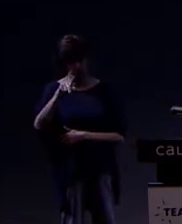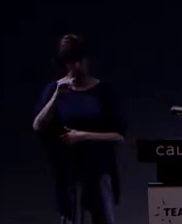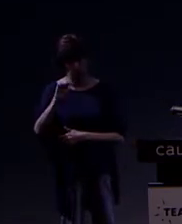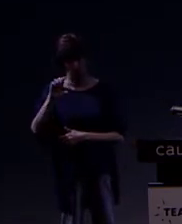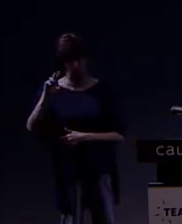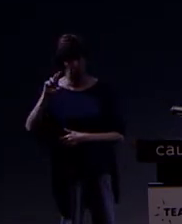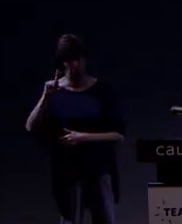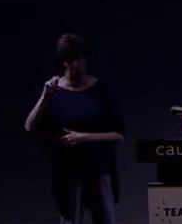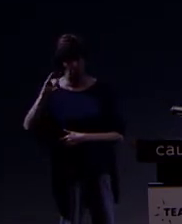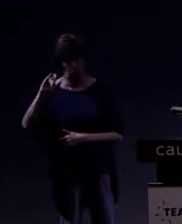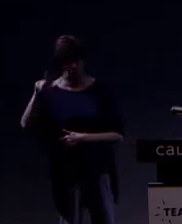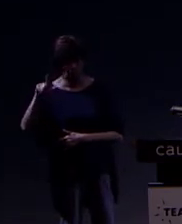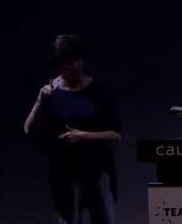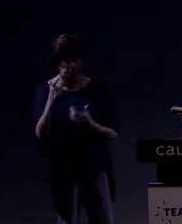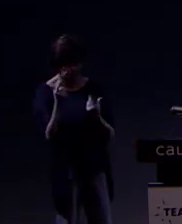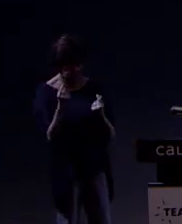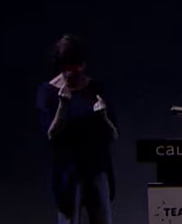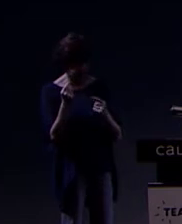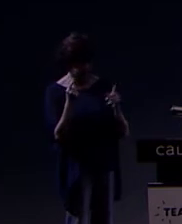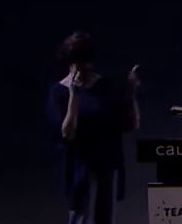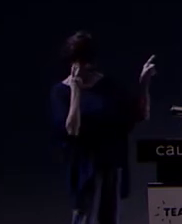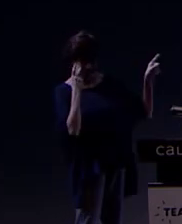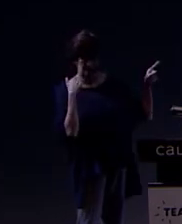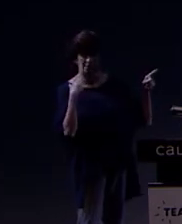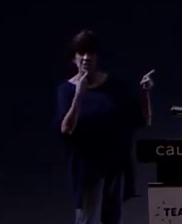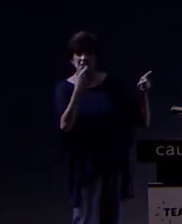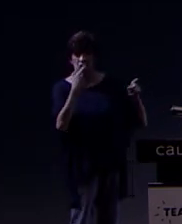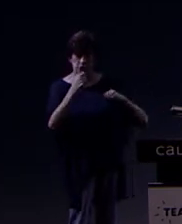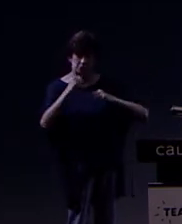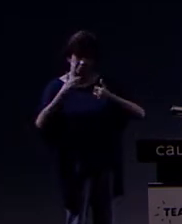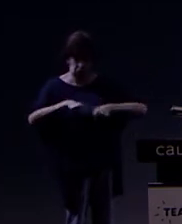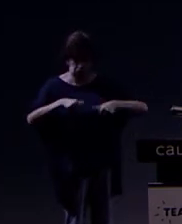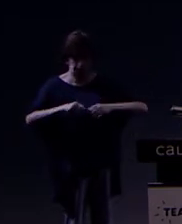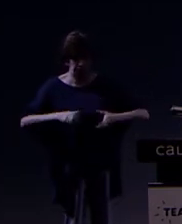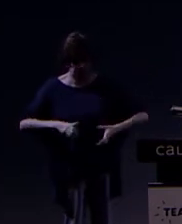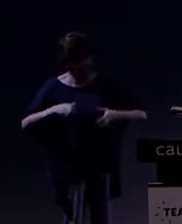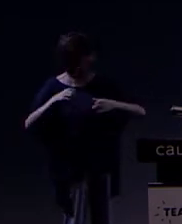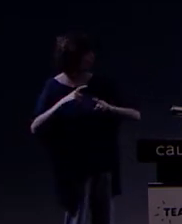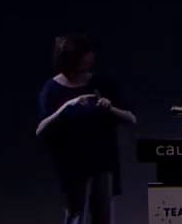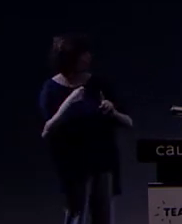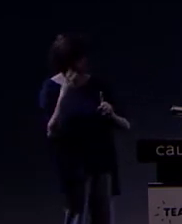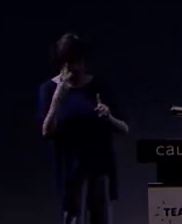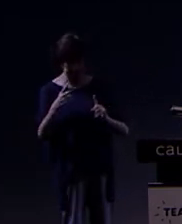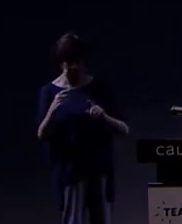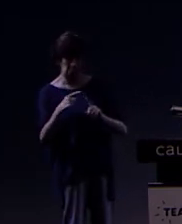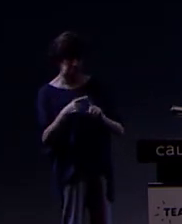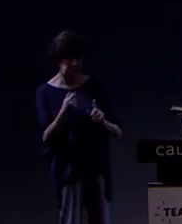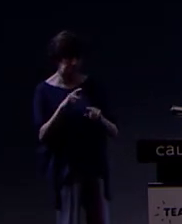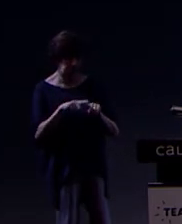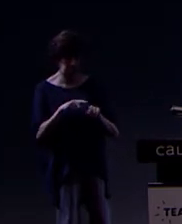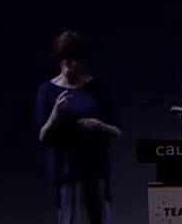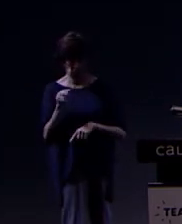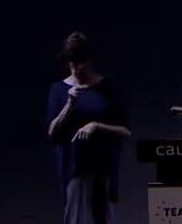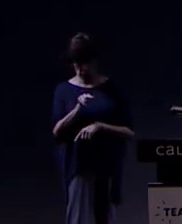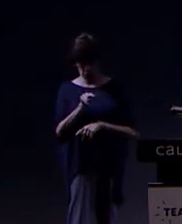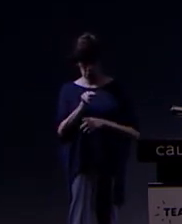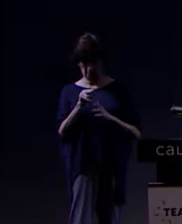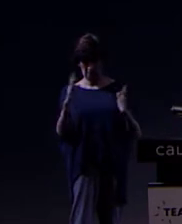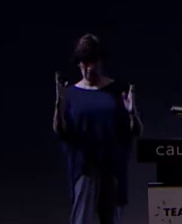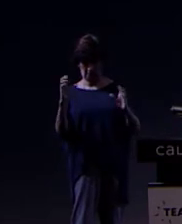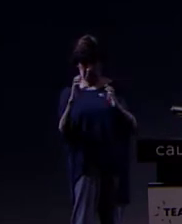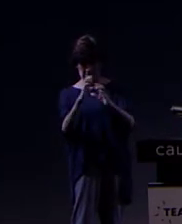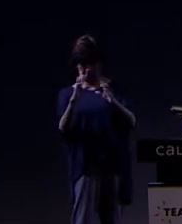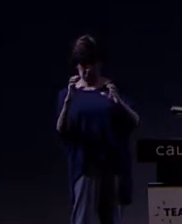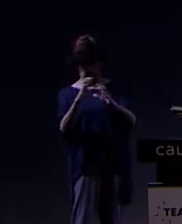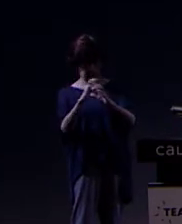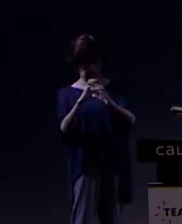was, he provided, there's these concrete blobs that are unrecognizable, but when you look through the viewpoint, all the pieces line up and you get